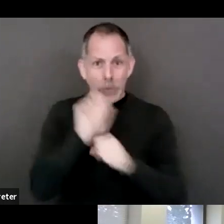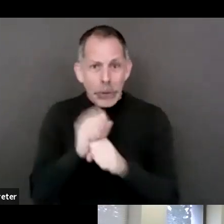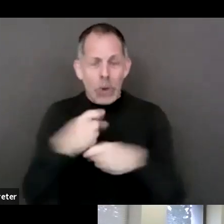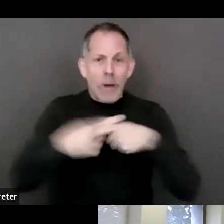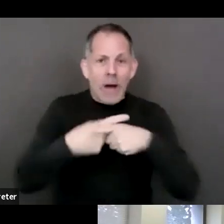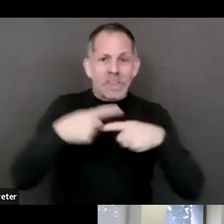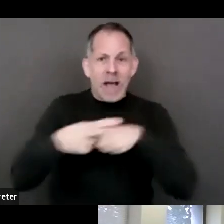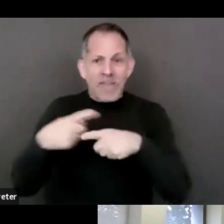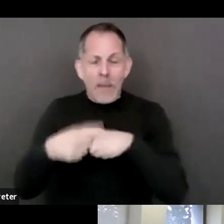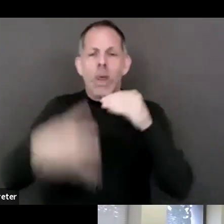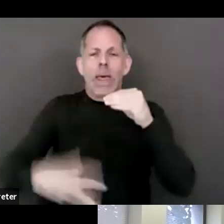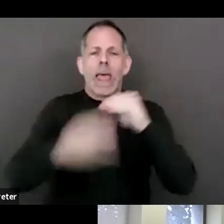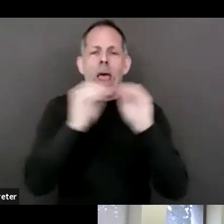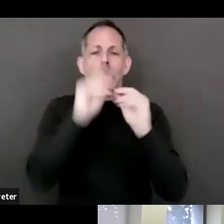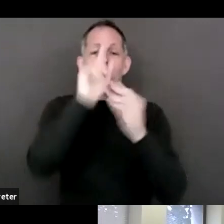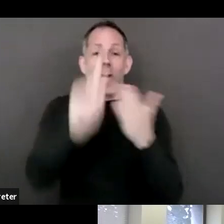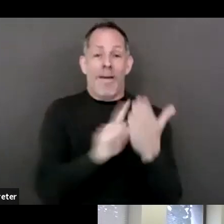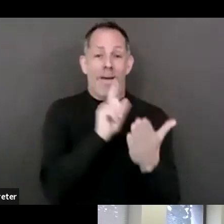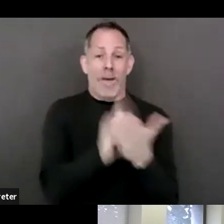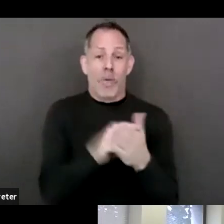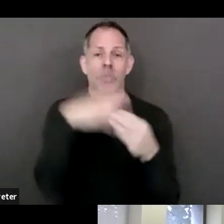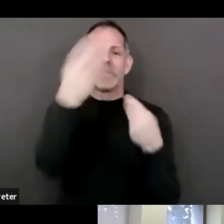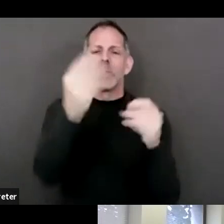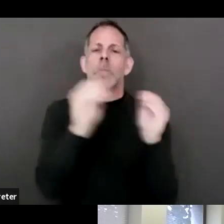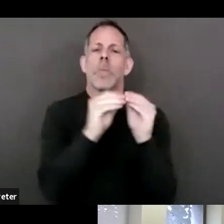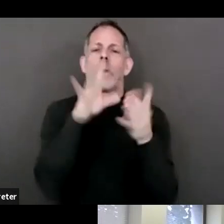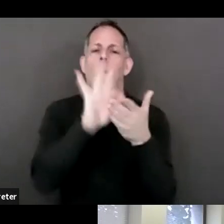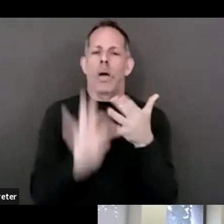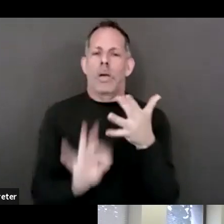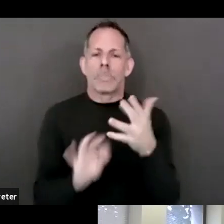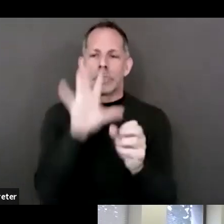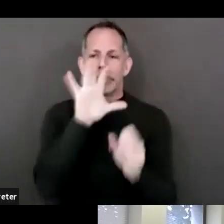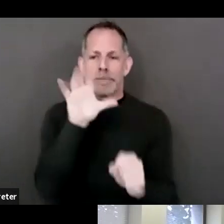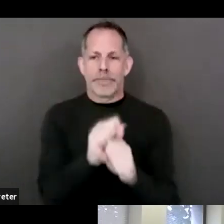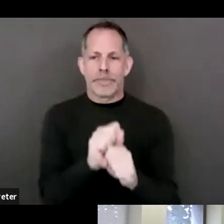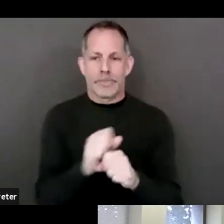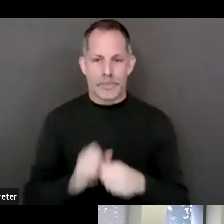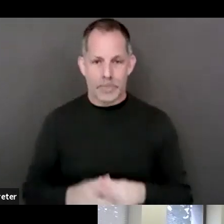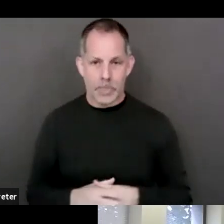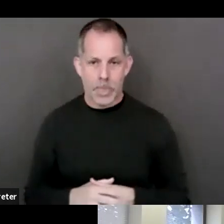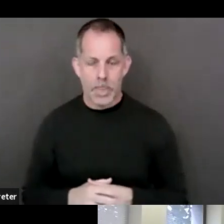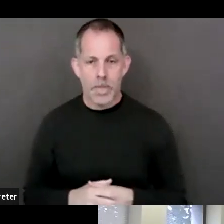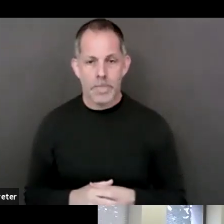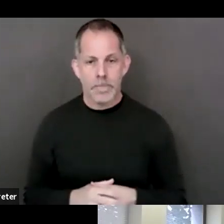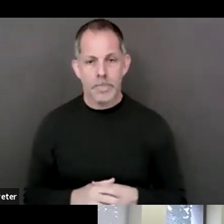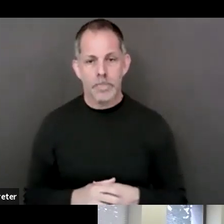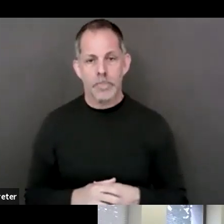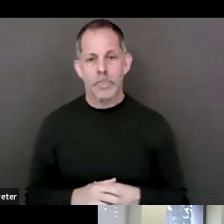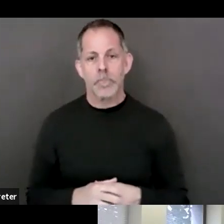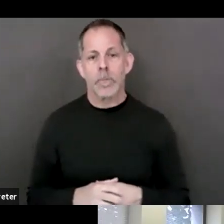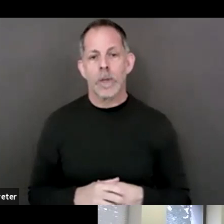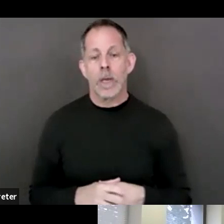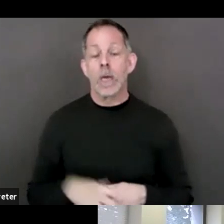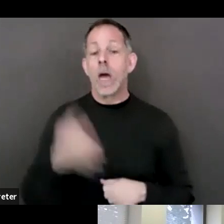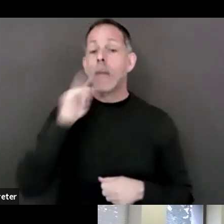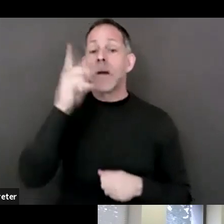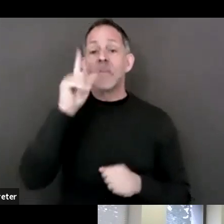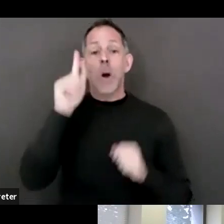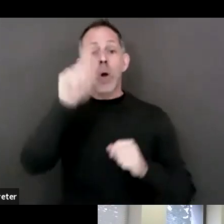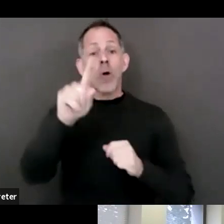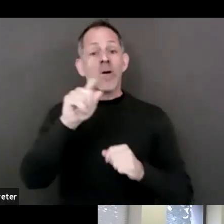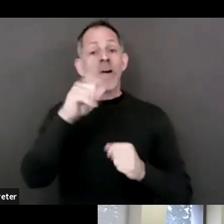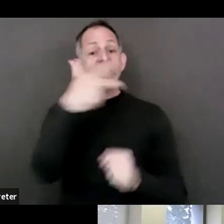all of our mass vac sites continue to be by appointment only. We have a lot of appointments available for the coming week. So I just want